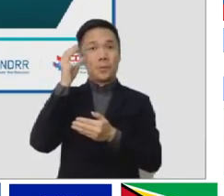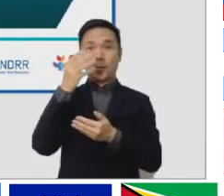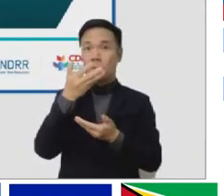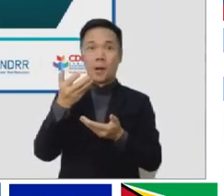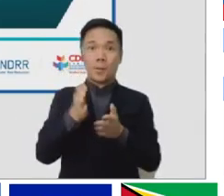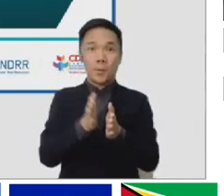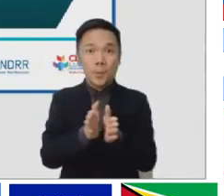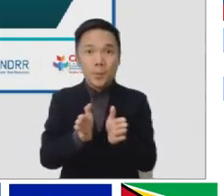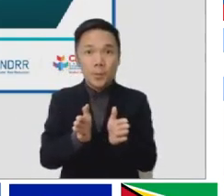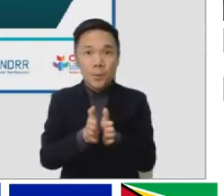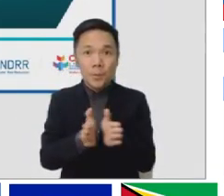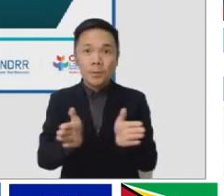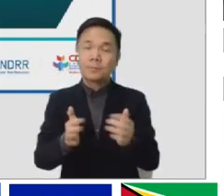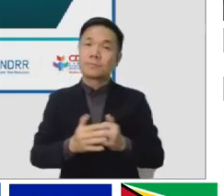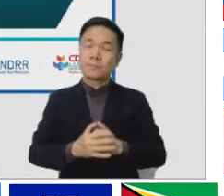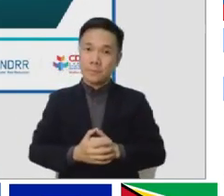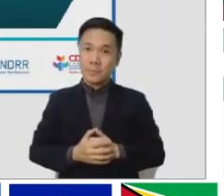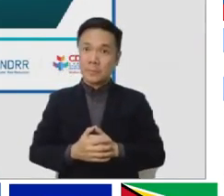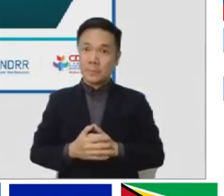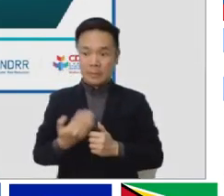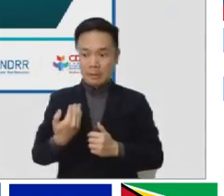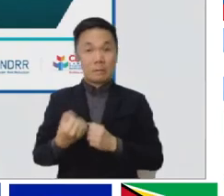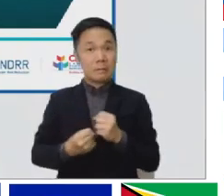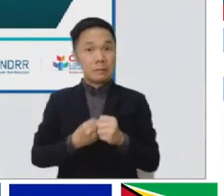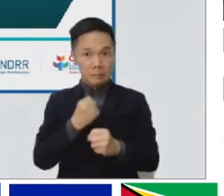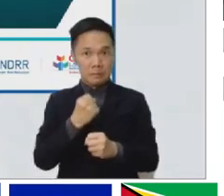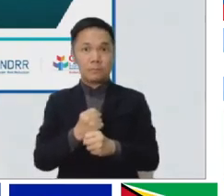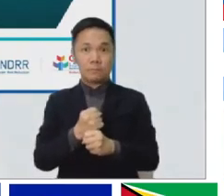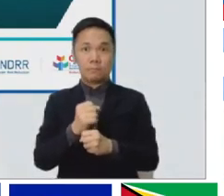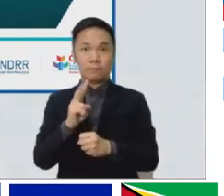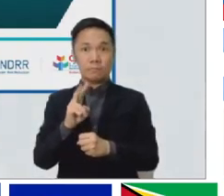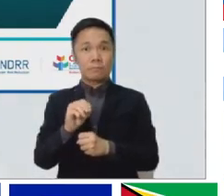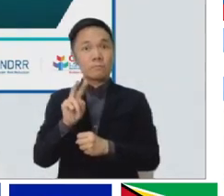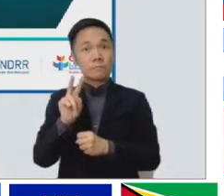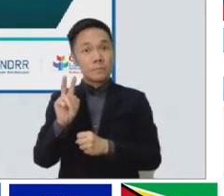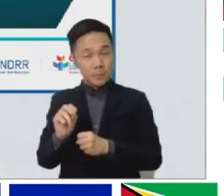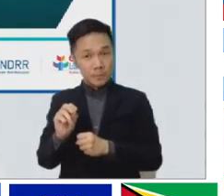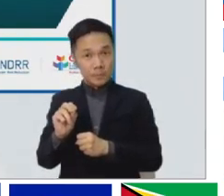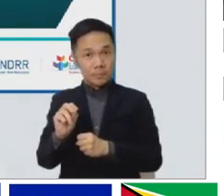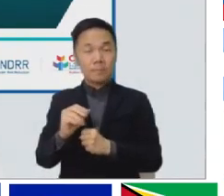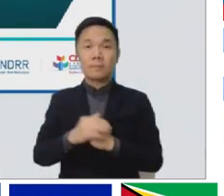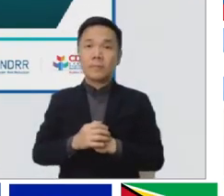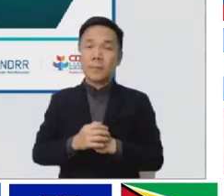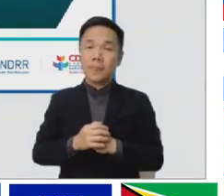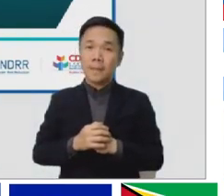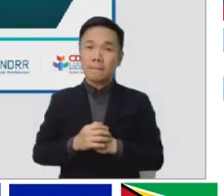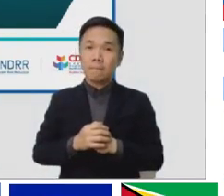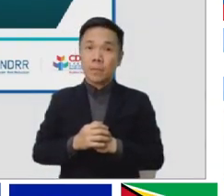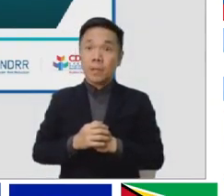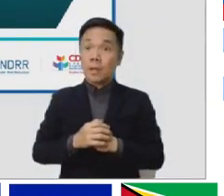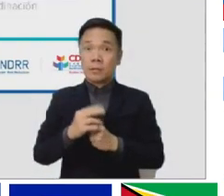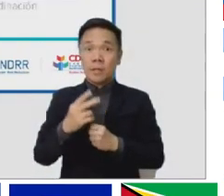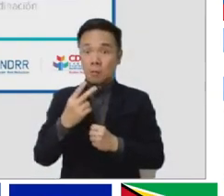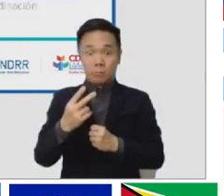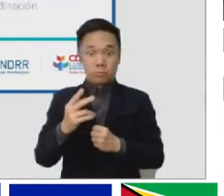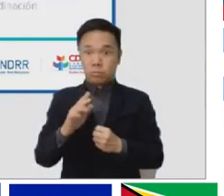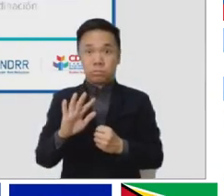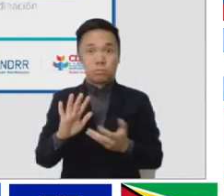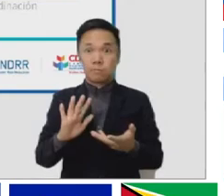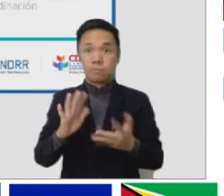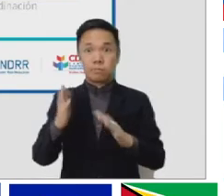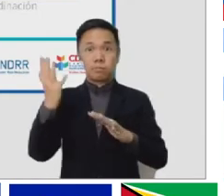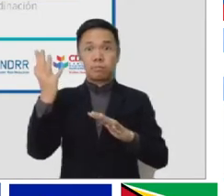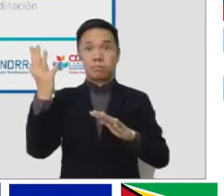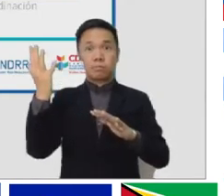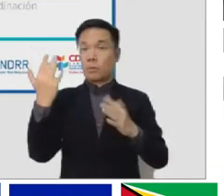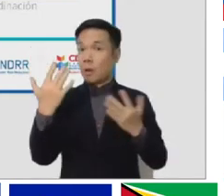different in 2020, and that also led us to an unprecedented situation,